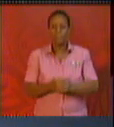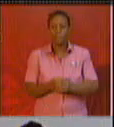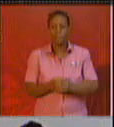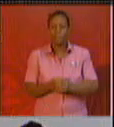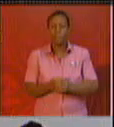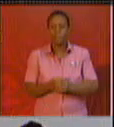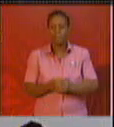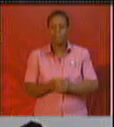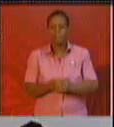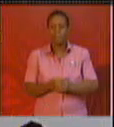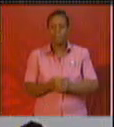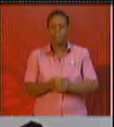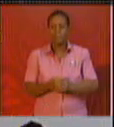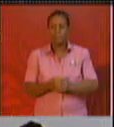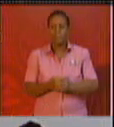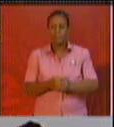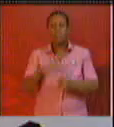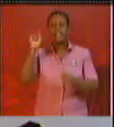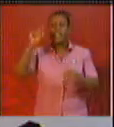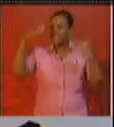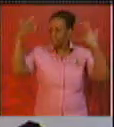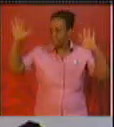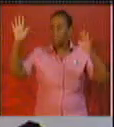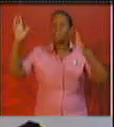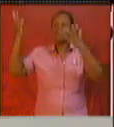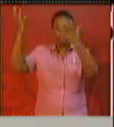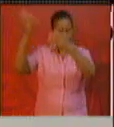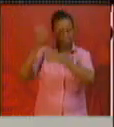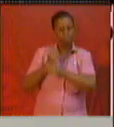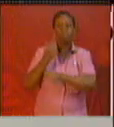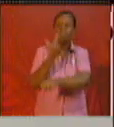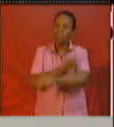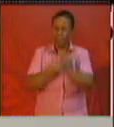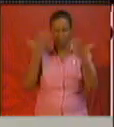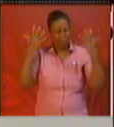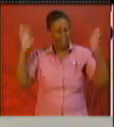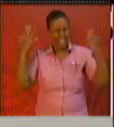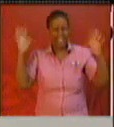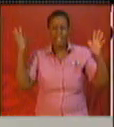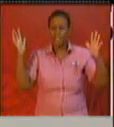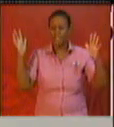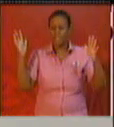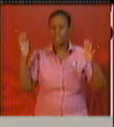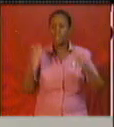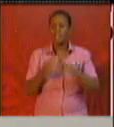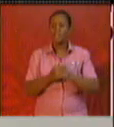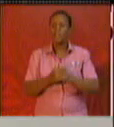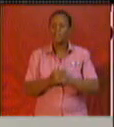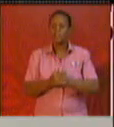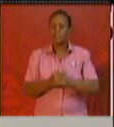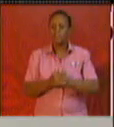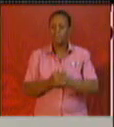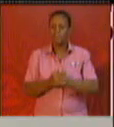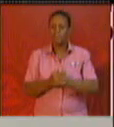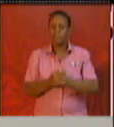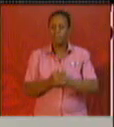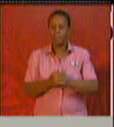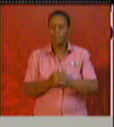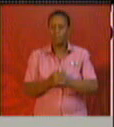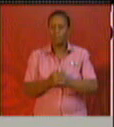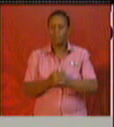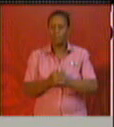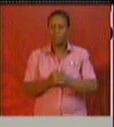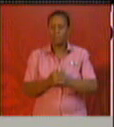that the vaccines have been received. As we outlined before, though, the timeline will be dependent on receipt of what they call the